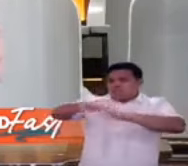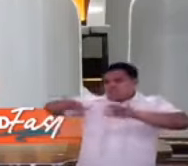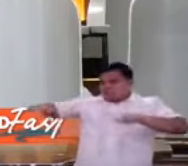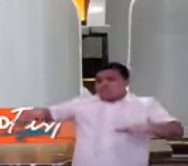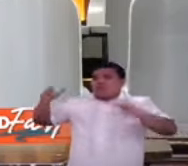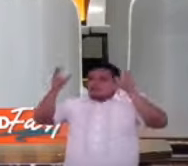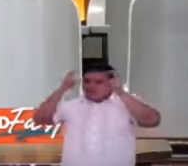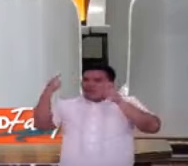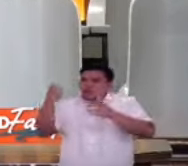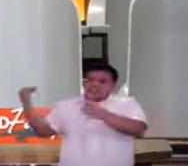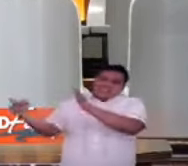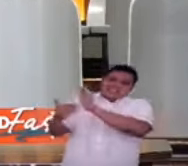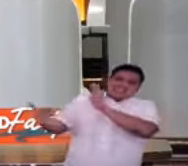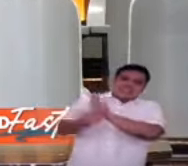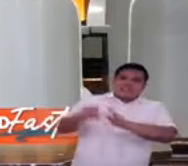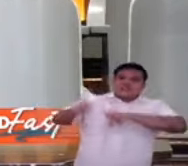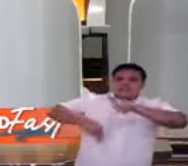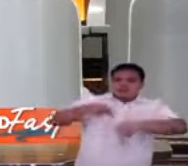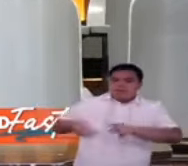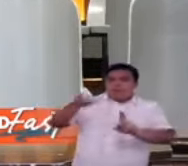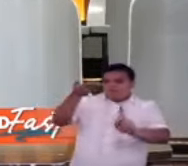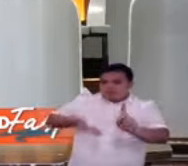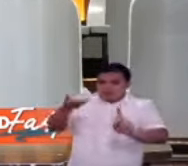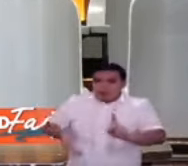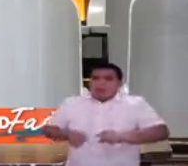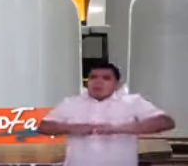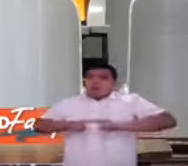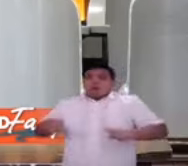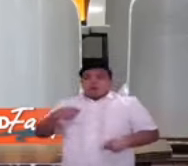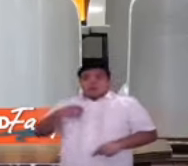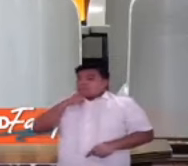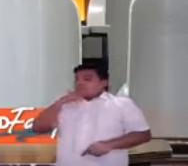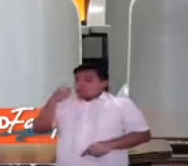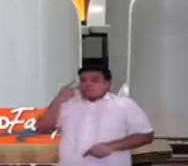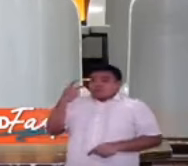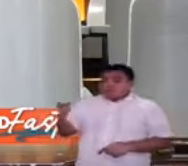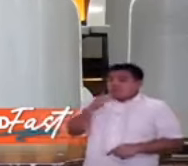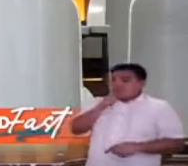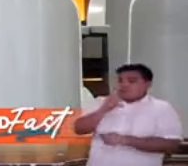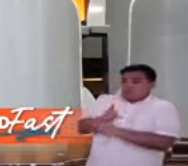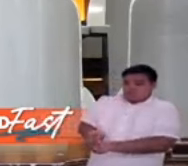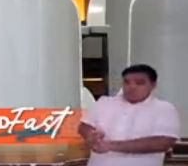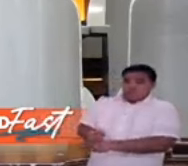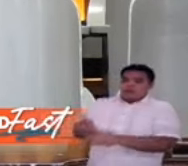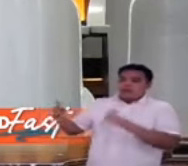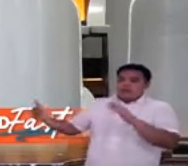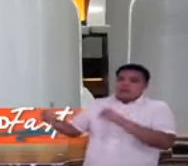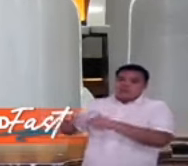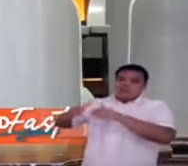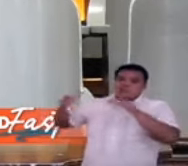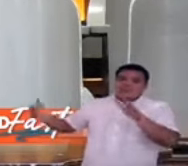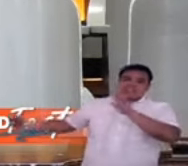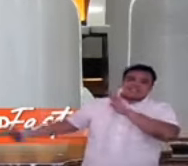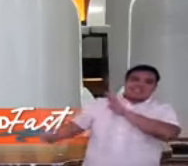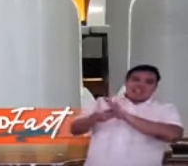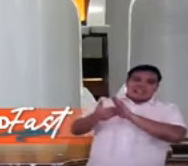always been against mankind, but more so now. If you haven't noticed, the greatest attack in the home today is the